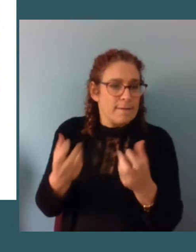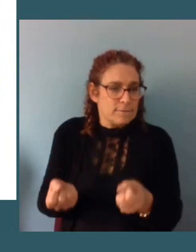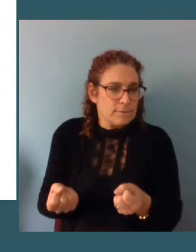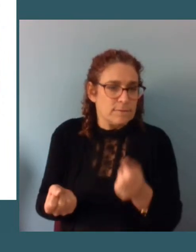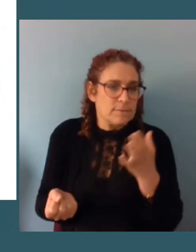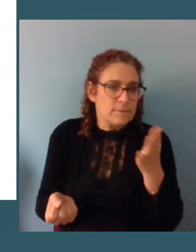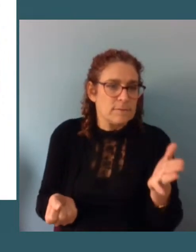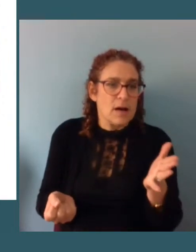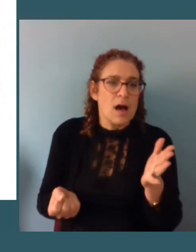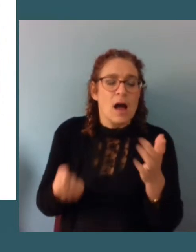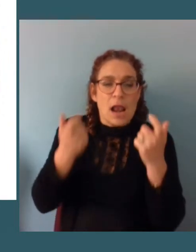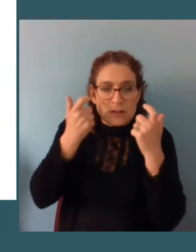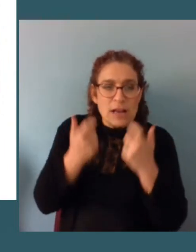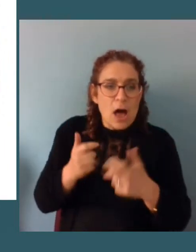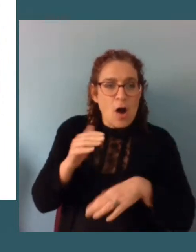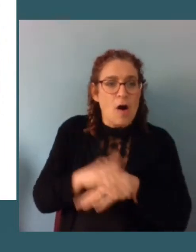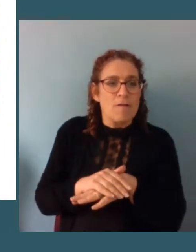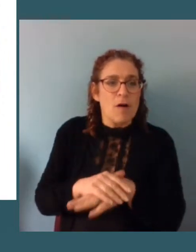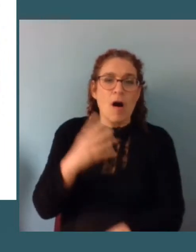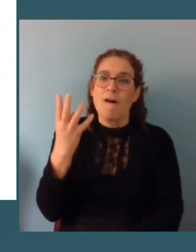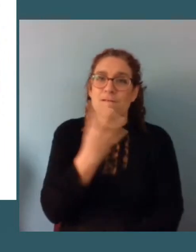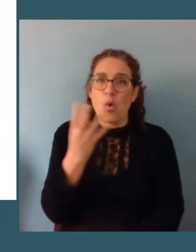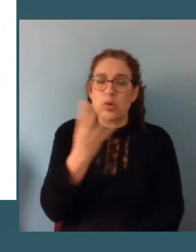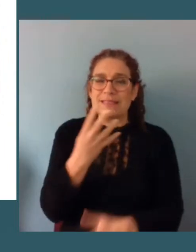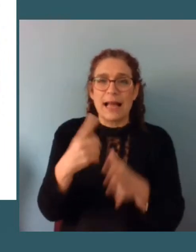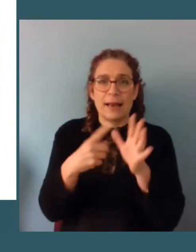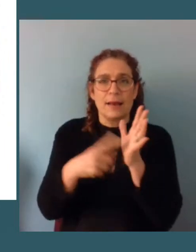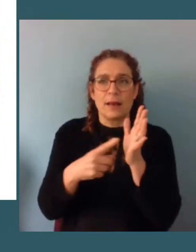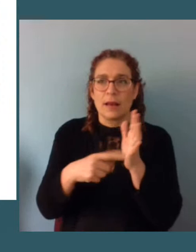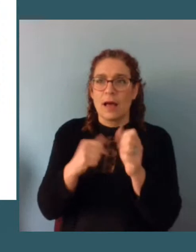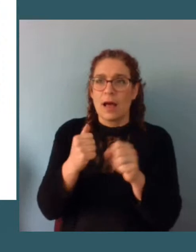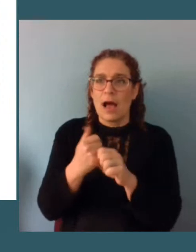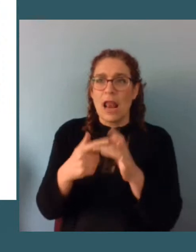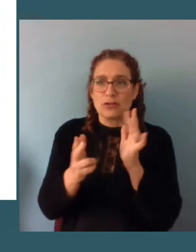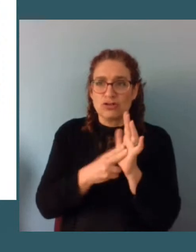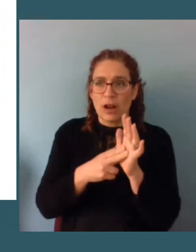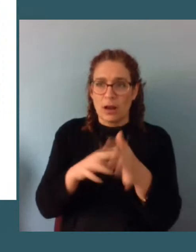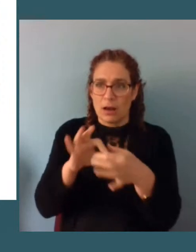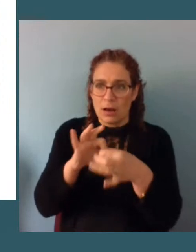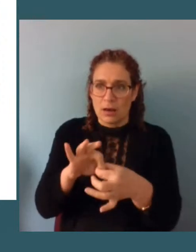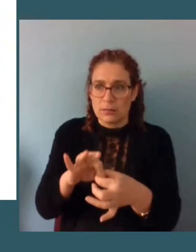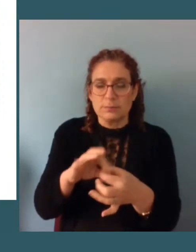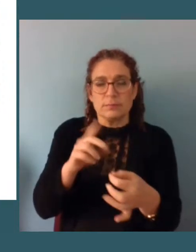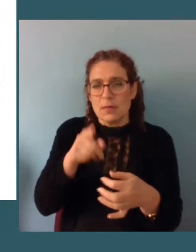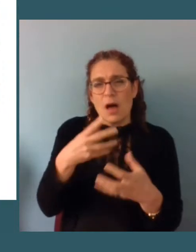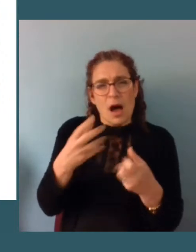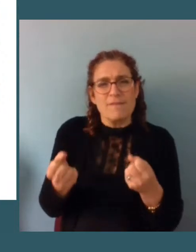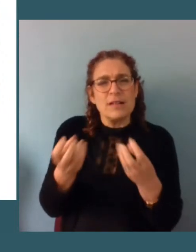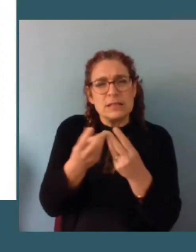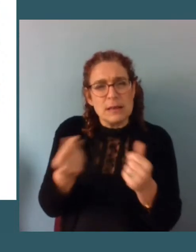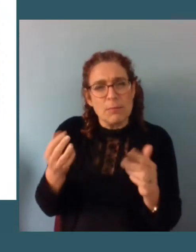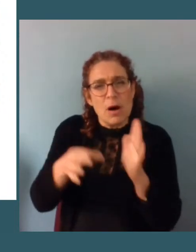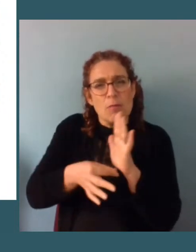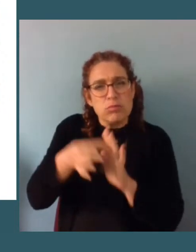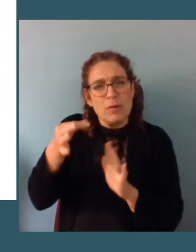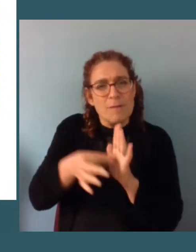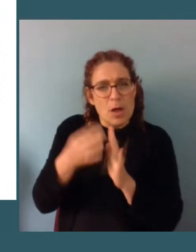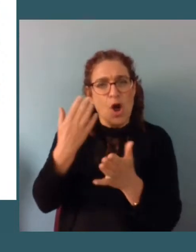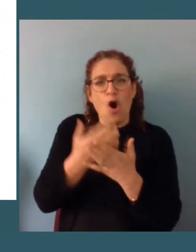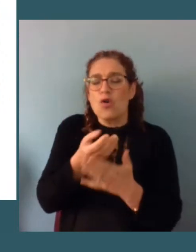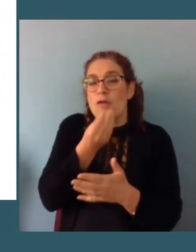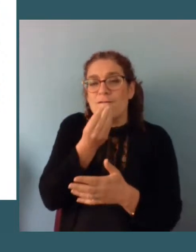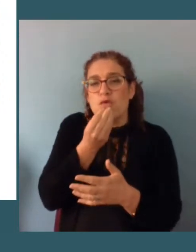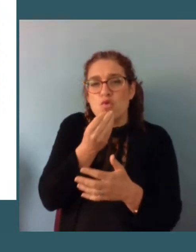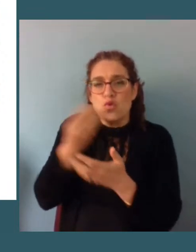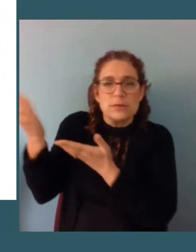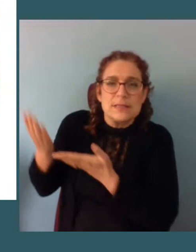legislation about the 14 allergen labelling, etc. But there's still some improvement across the food supply chain